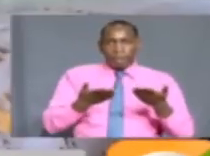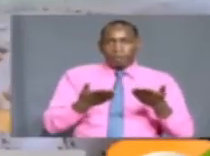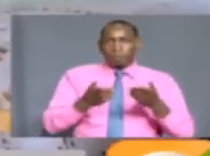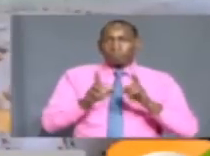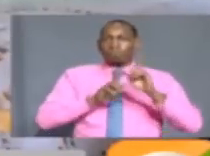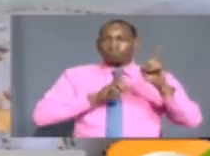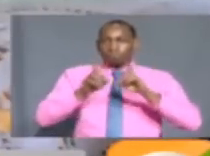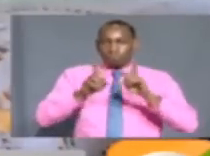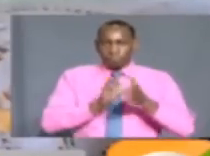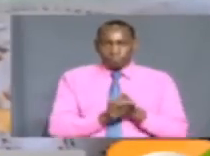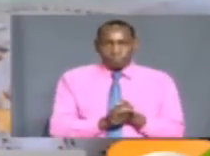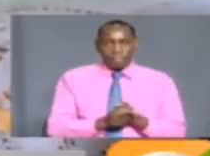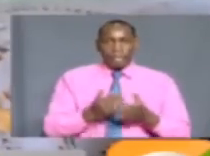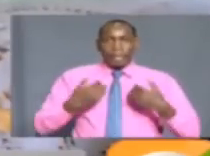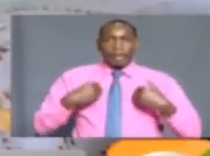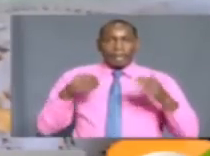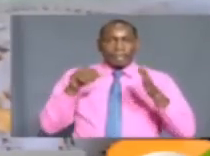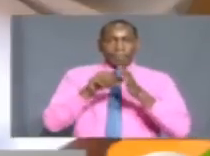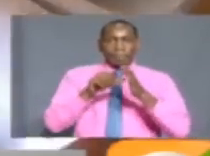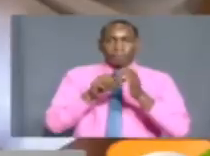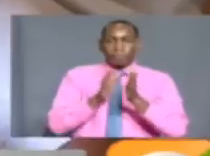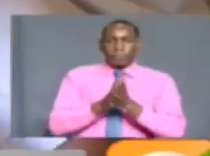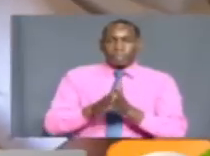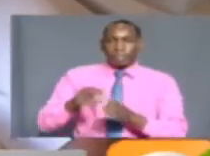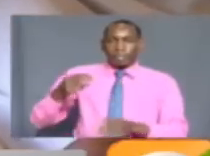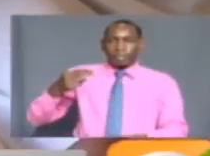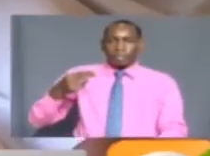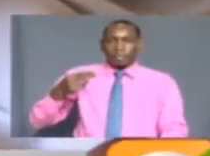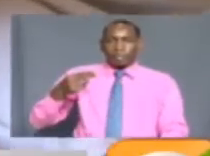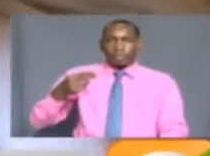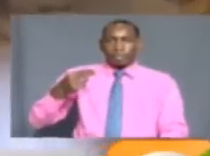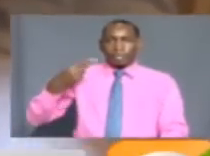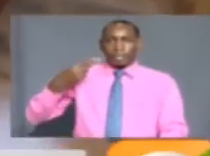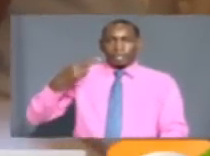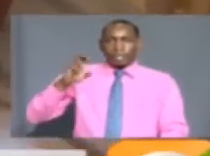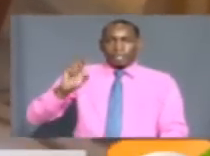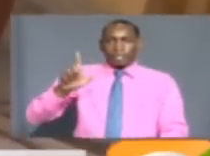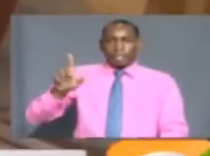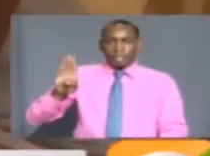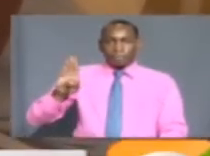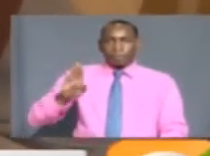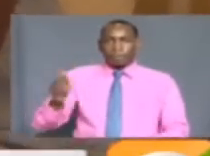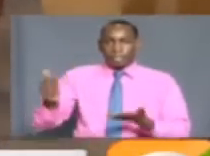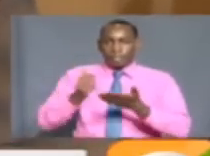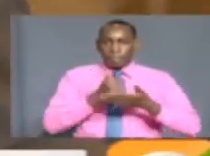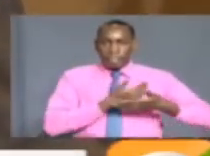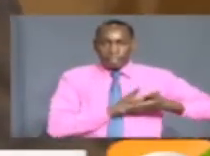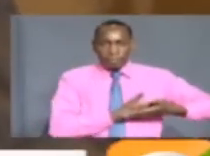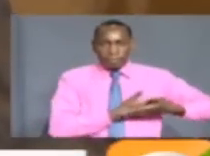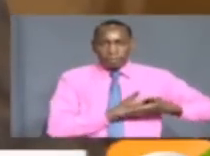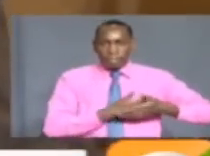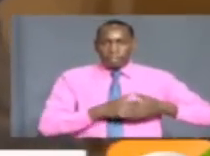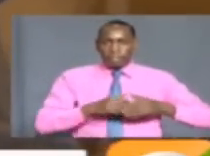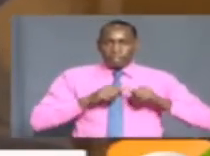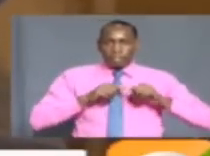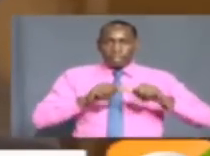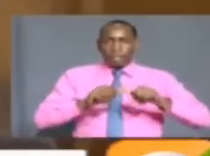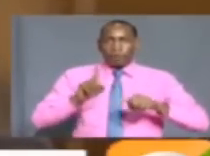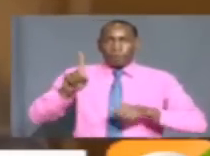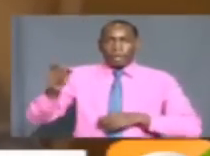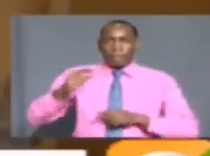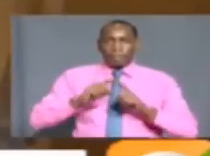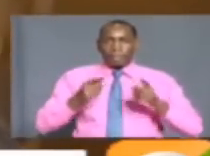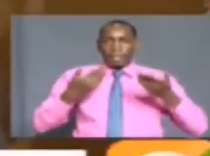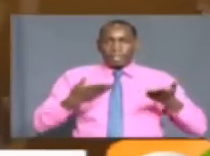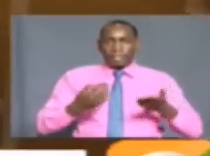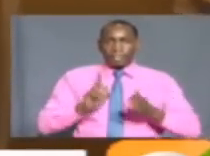been. Ipatikana na shida ya help. Okay, daktari alisema ni to help. So I had to take in the baby. Nikakaa naye for a whole month. But right now